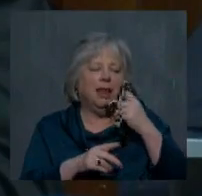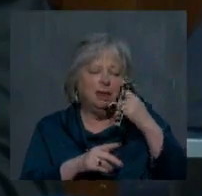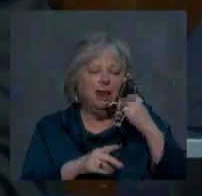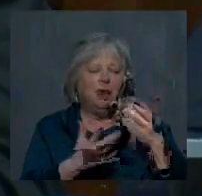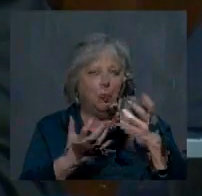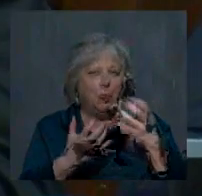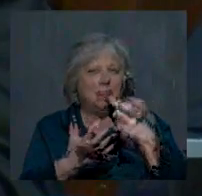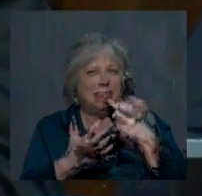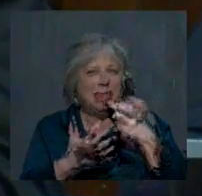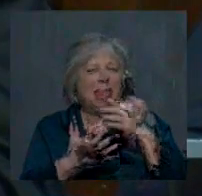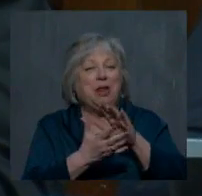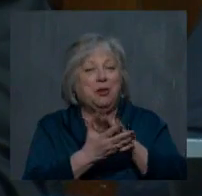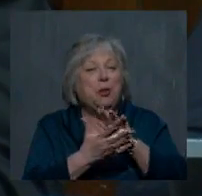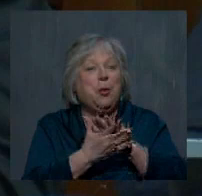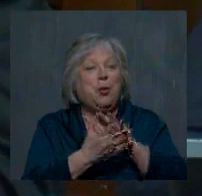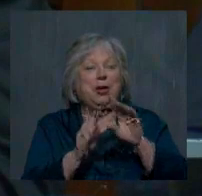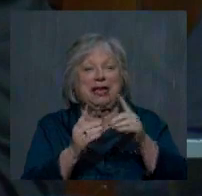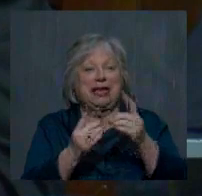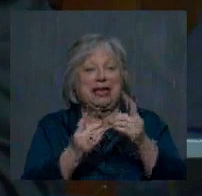city.